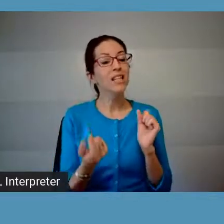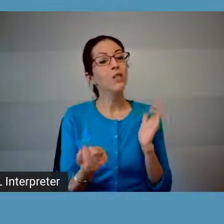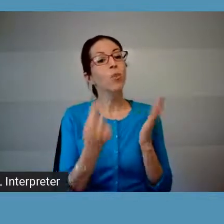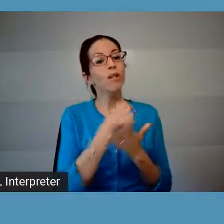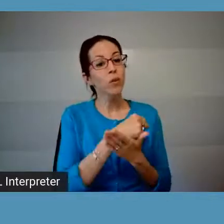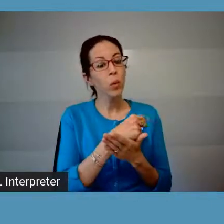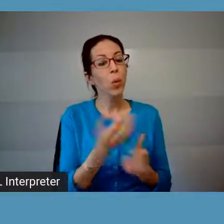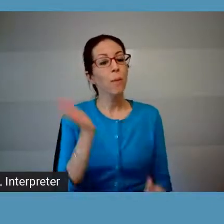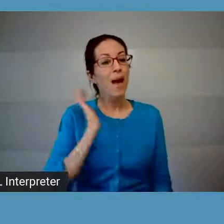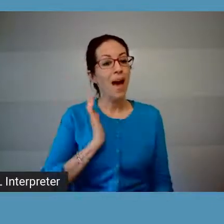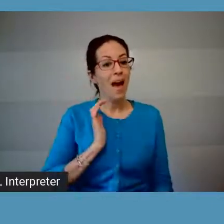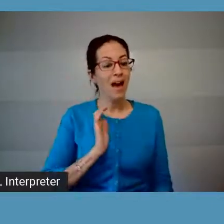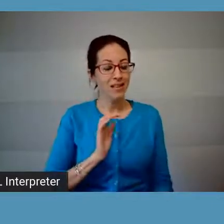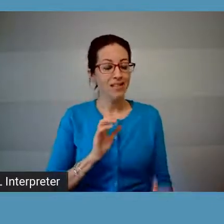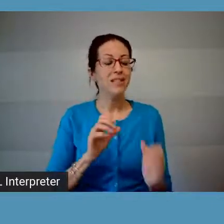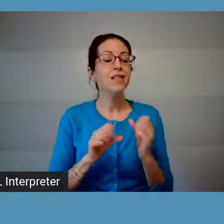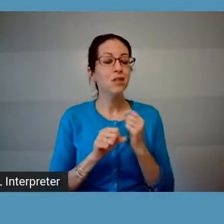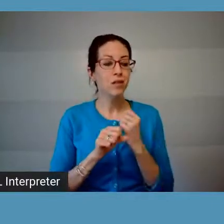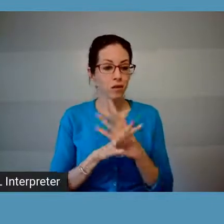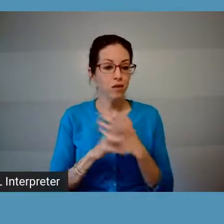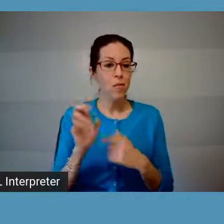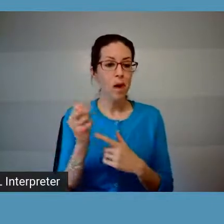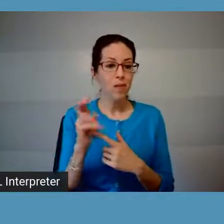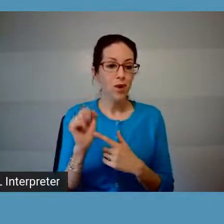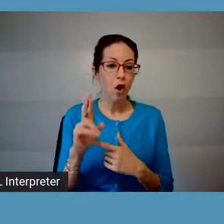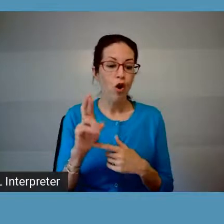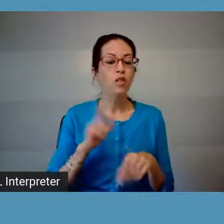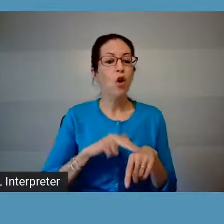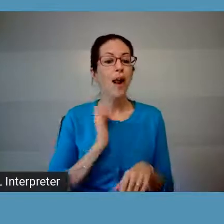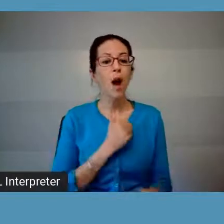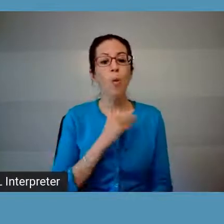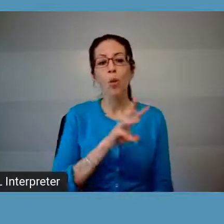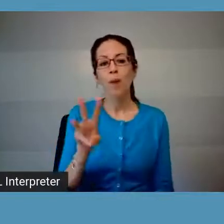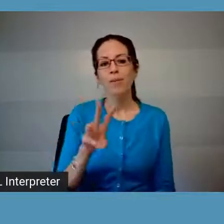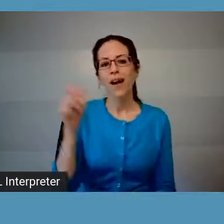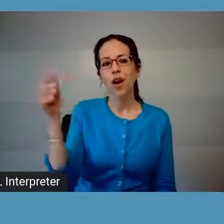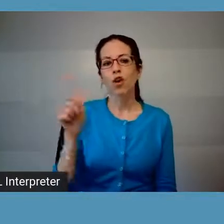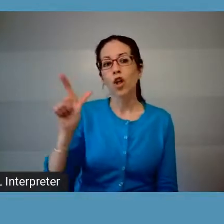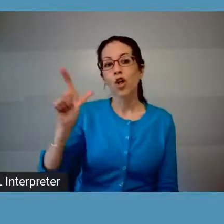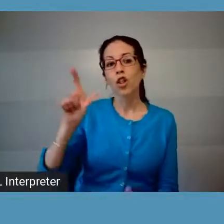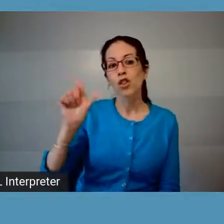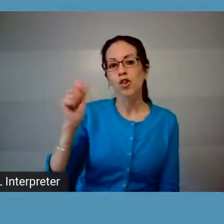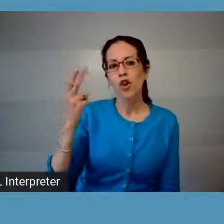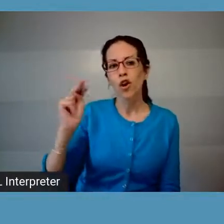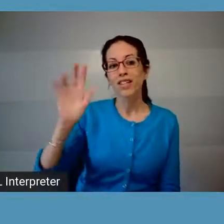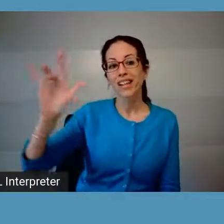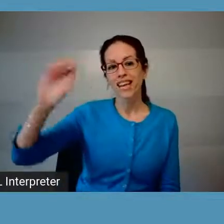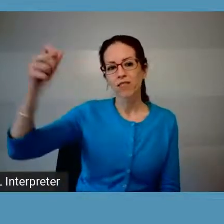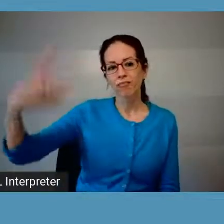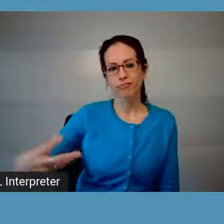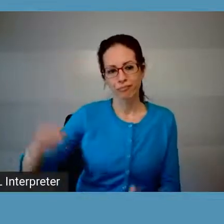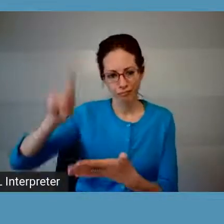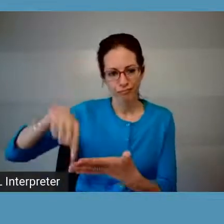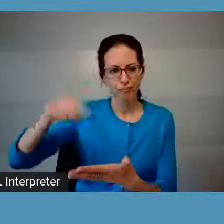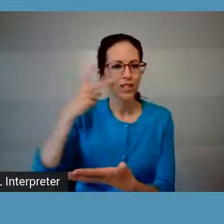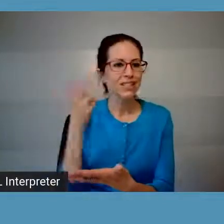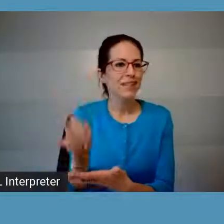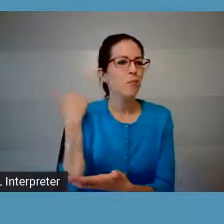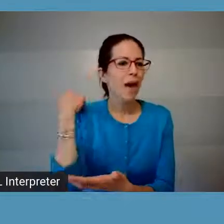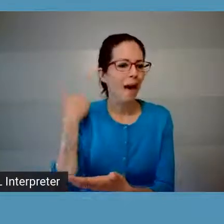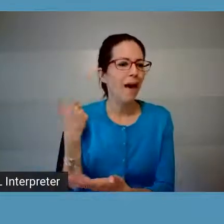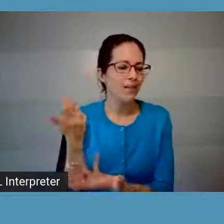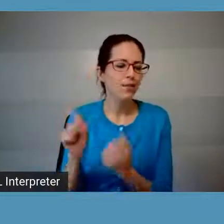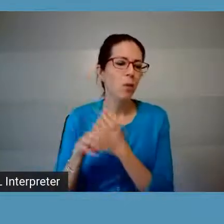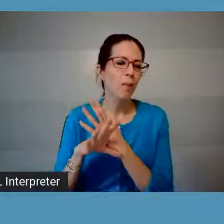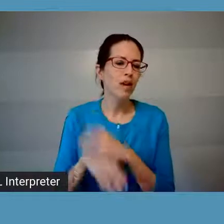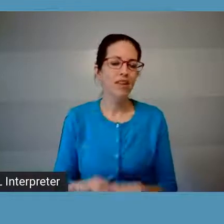on our website under the Learn tab and then past webinars. Last few reminders, please visit the forum on our